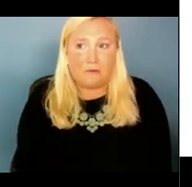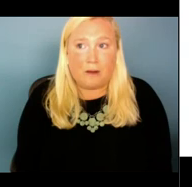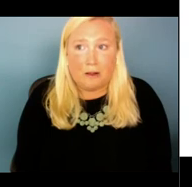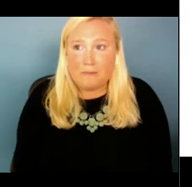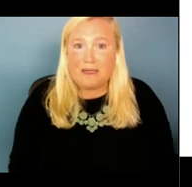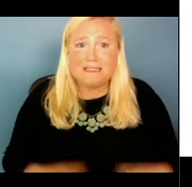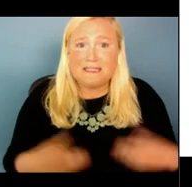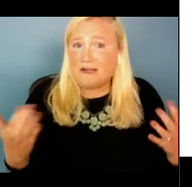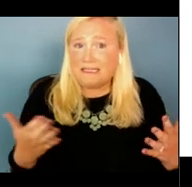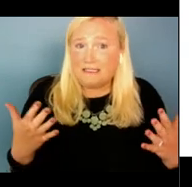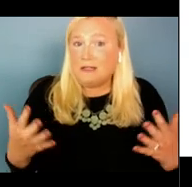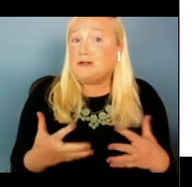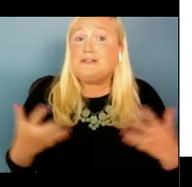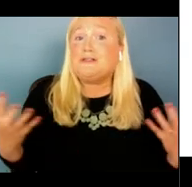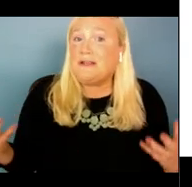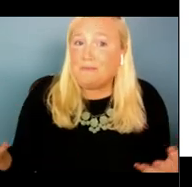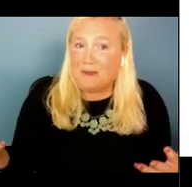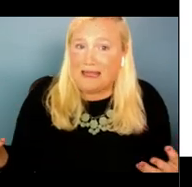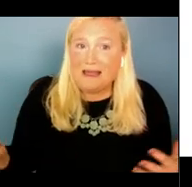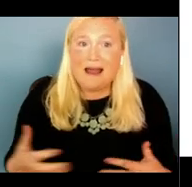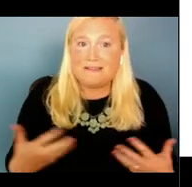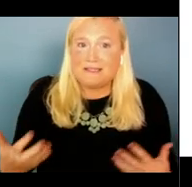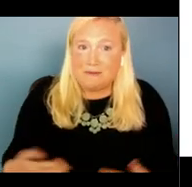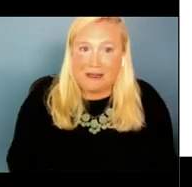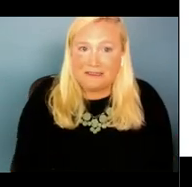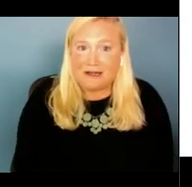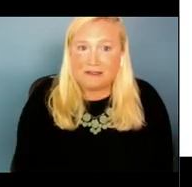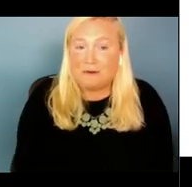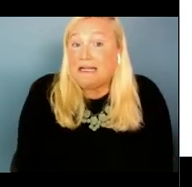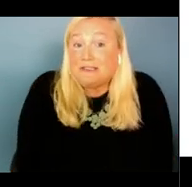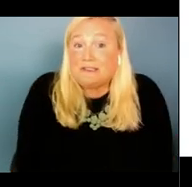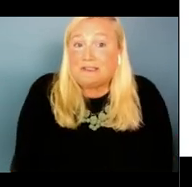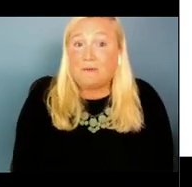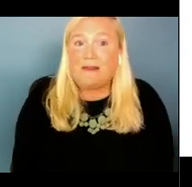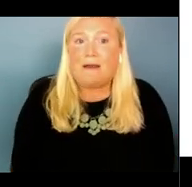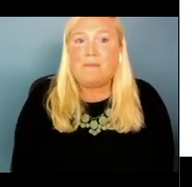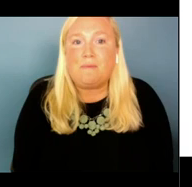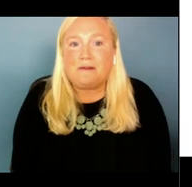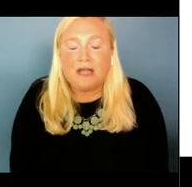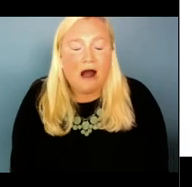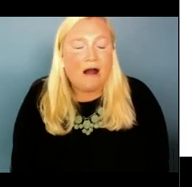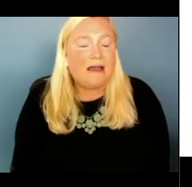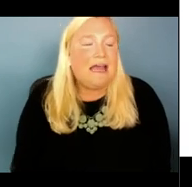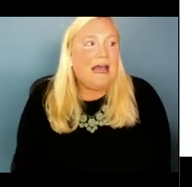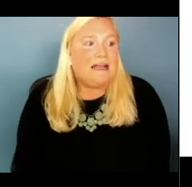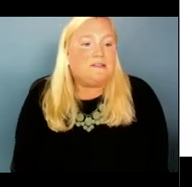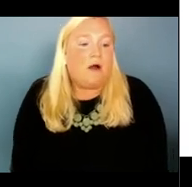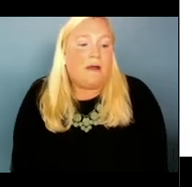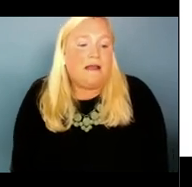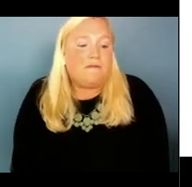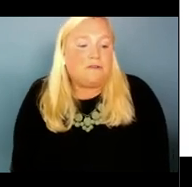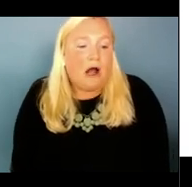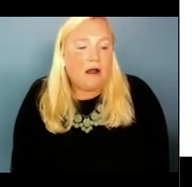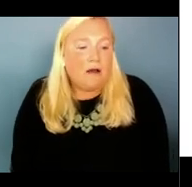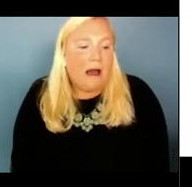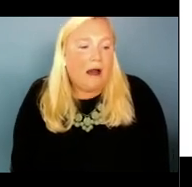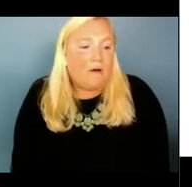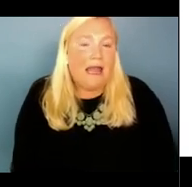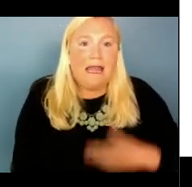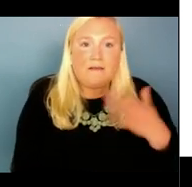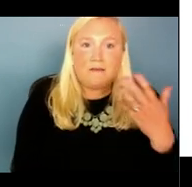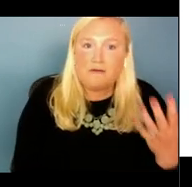stuttering in your room, because there shouldn't be a stigma attached to it. It's just the way that people talk. And so if you